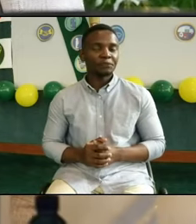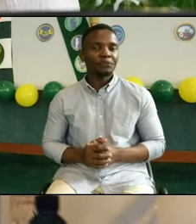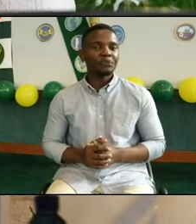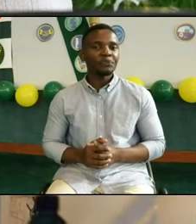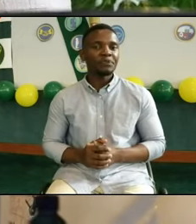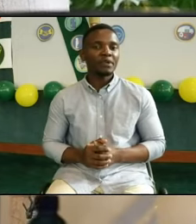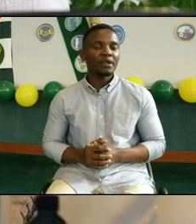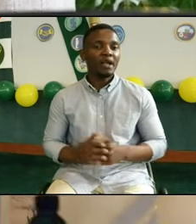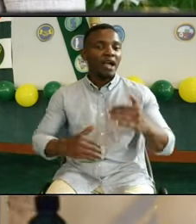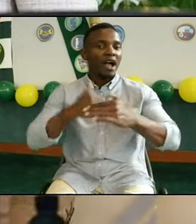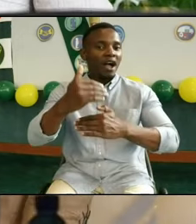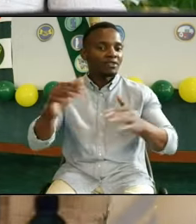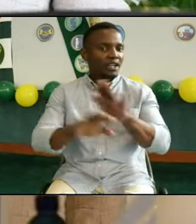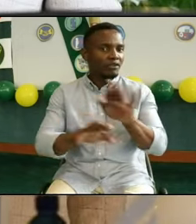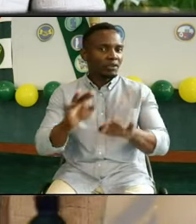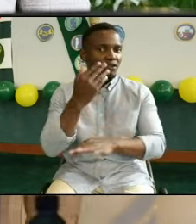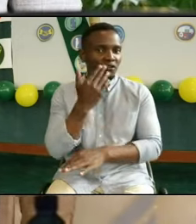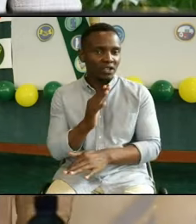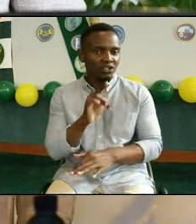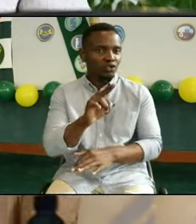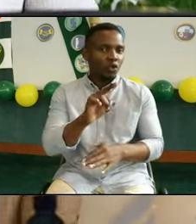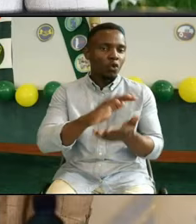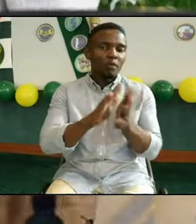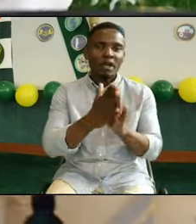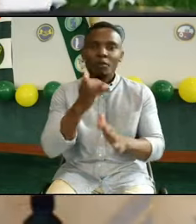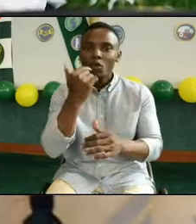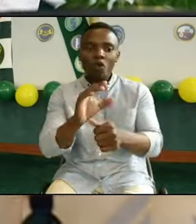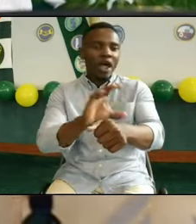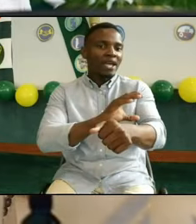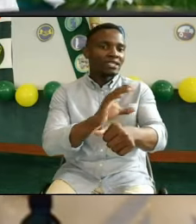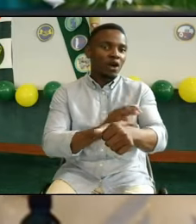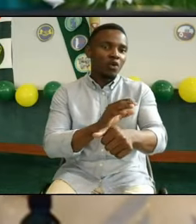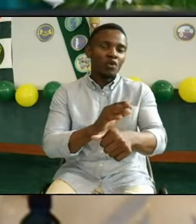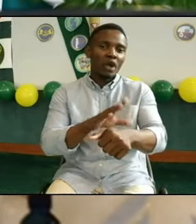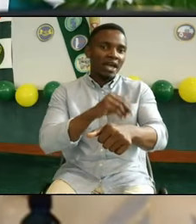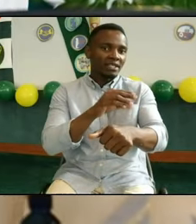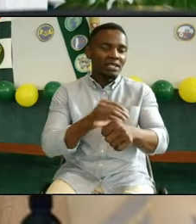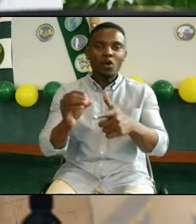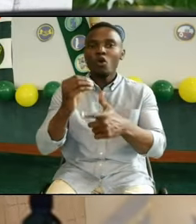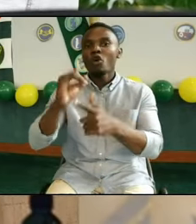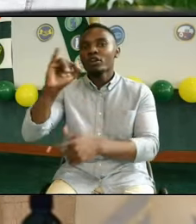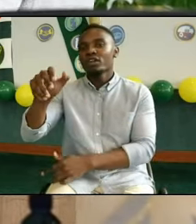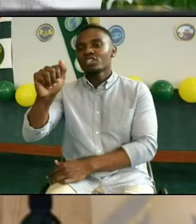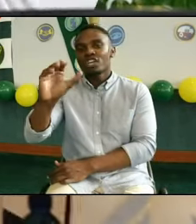end of the day, will you be an Esau or you be a Jacob? Let's move on and